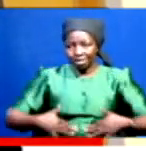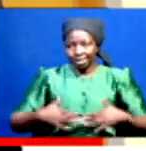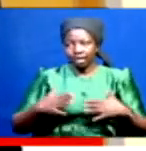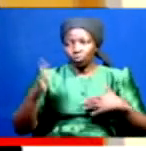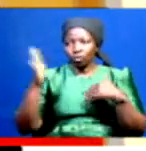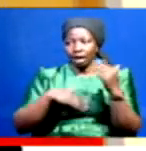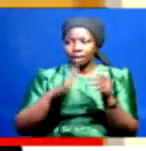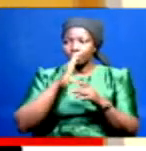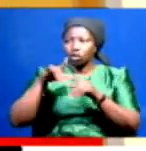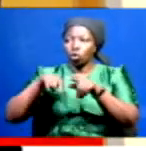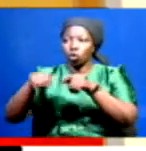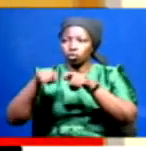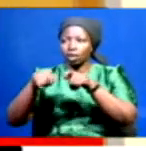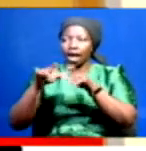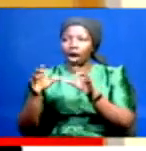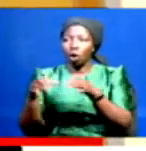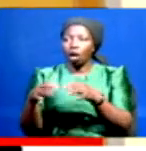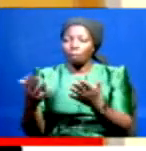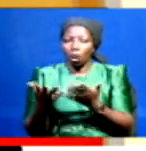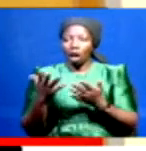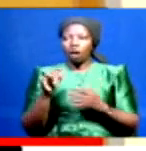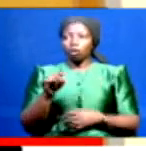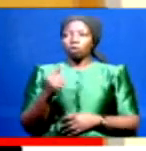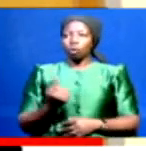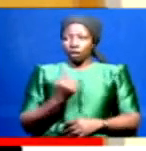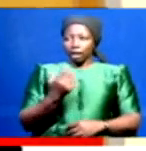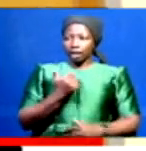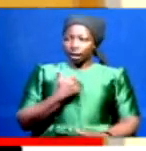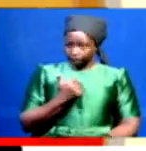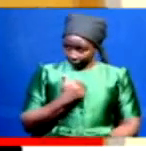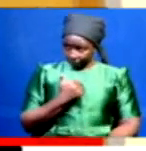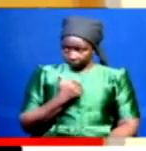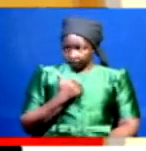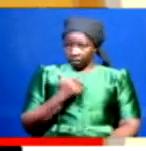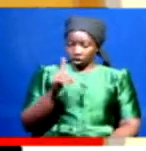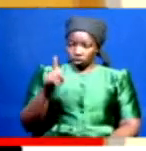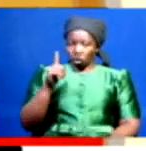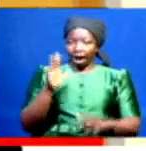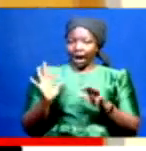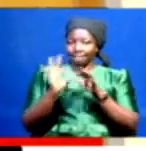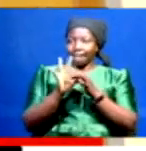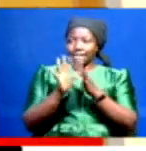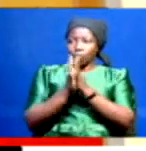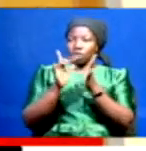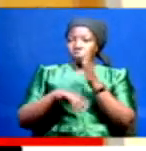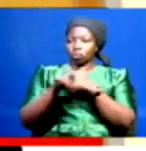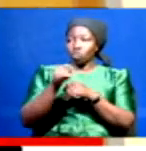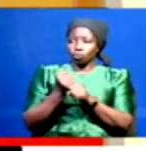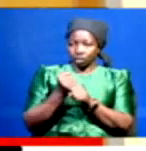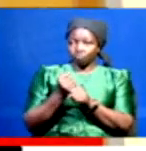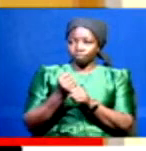running a cult where you just have no law attached to whatever it is that you're doing.